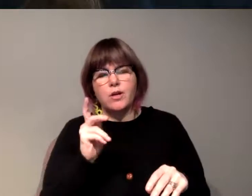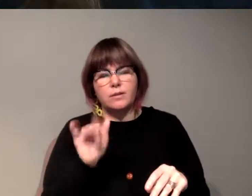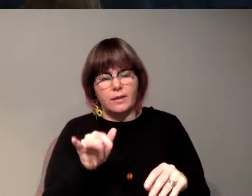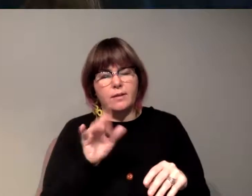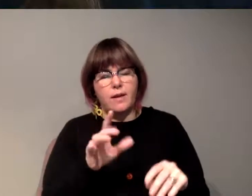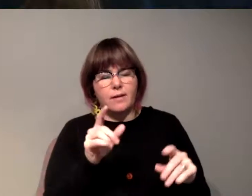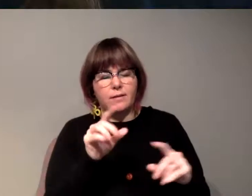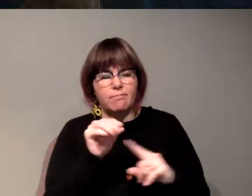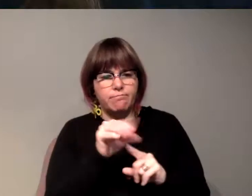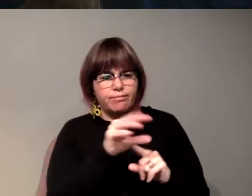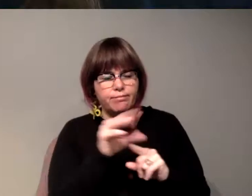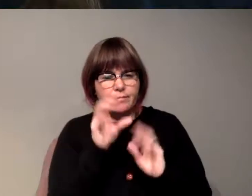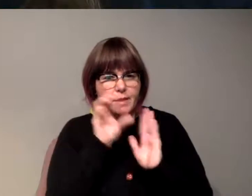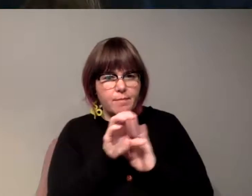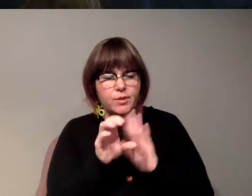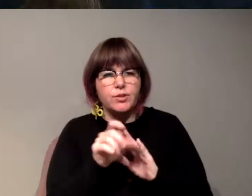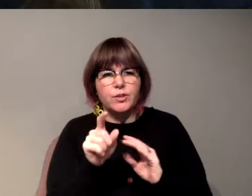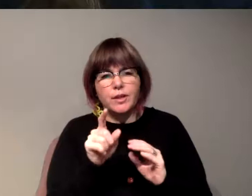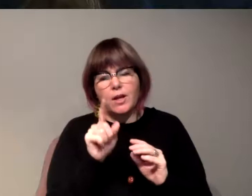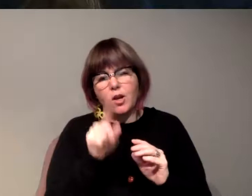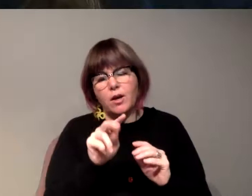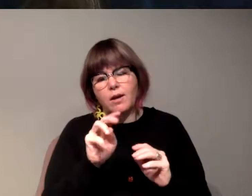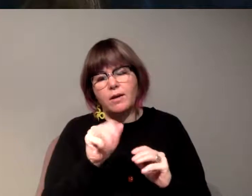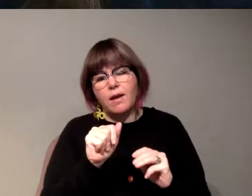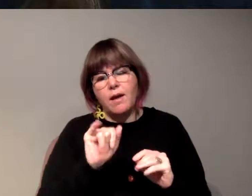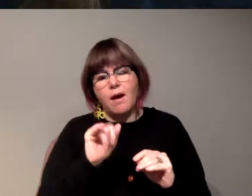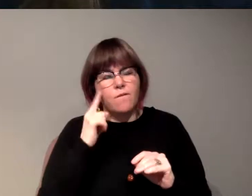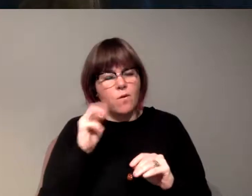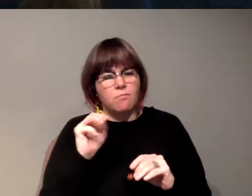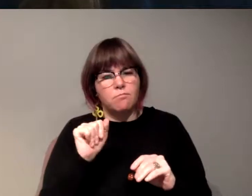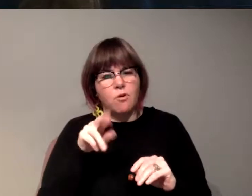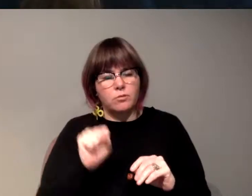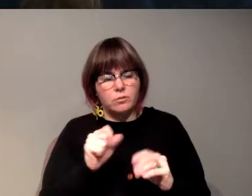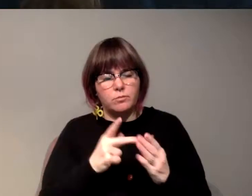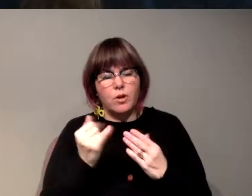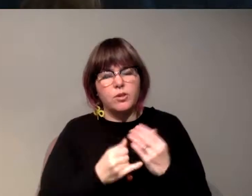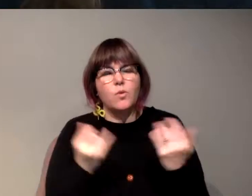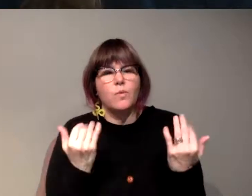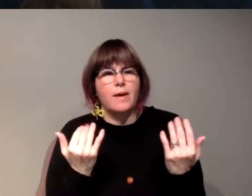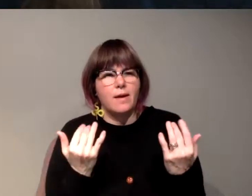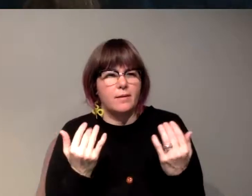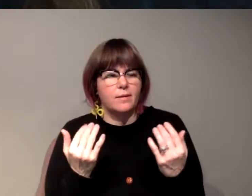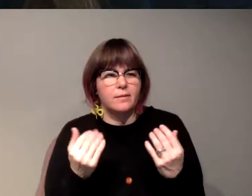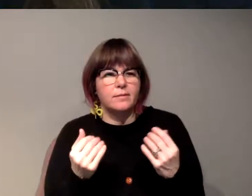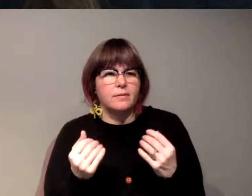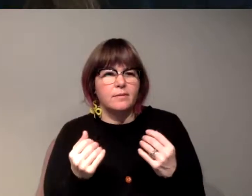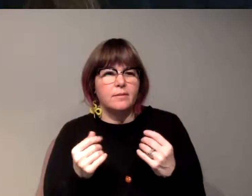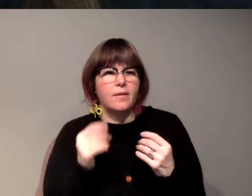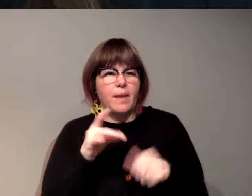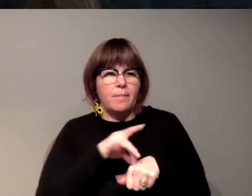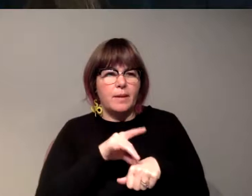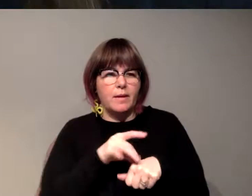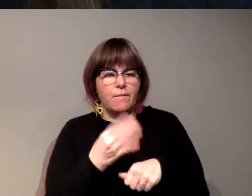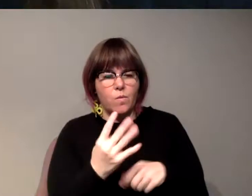So you can check out the AI for Mars project, or wait a little bit longer, and the Planet 4